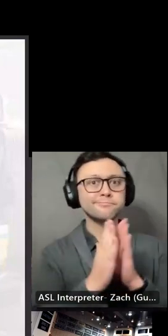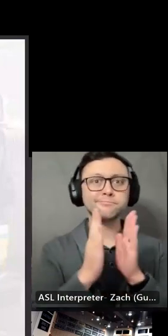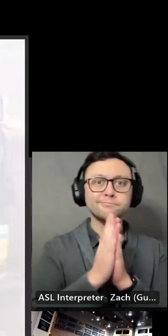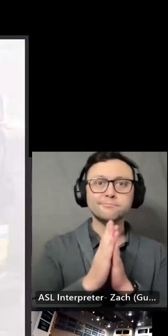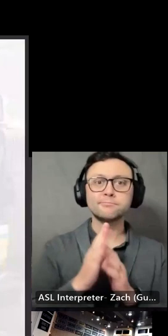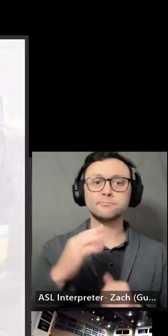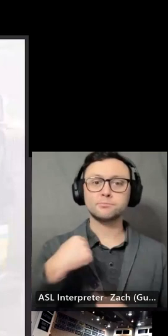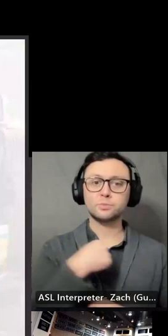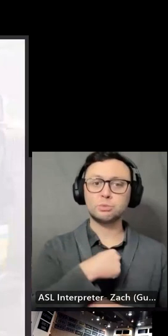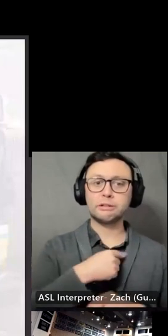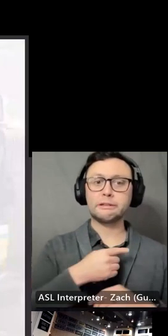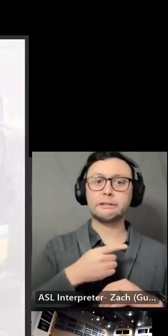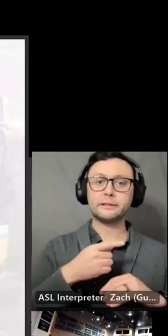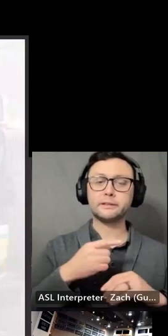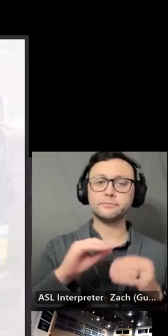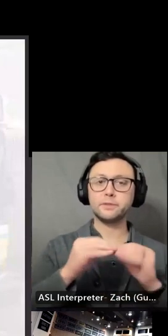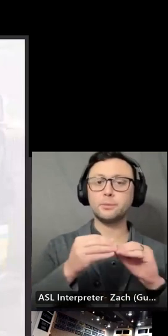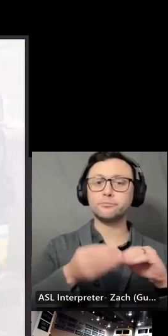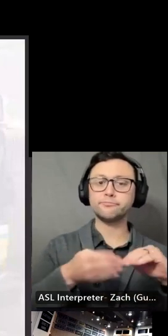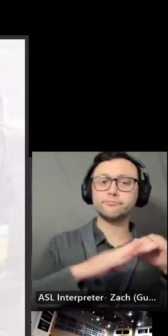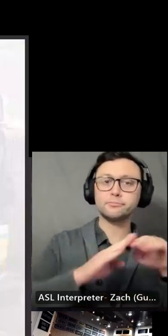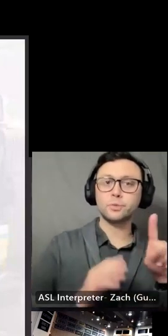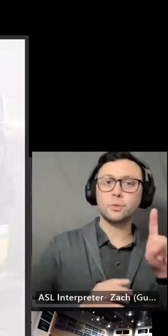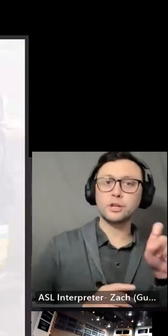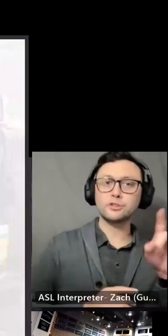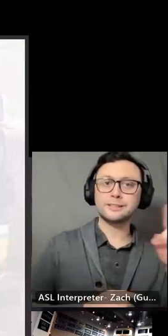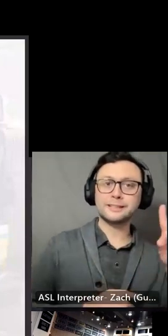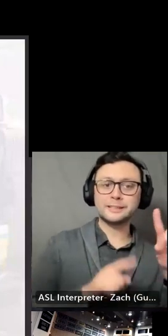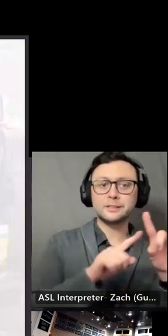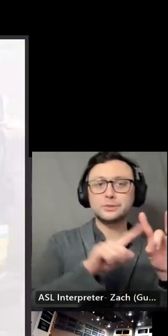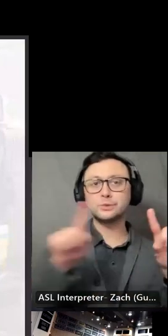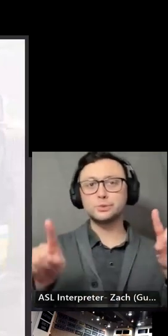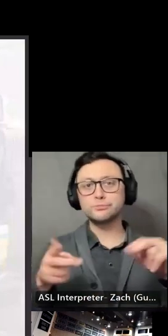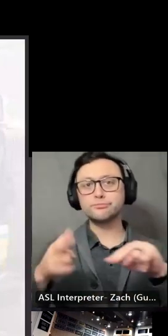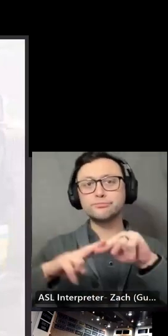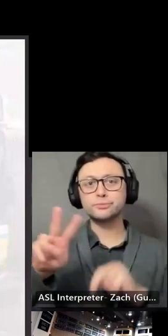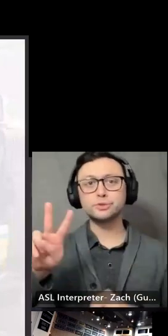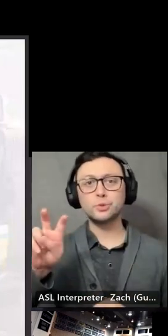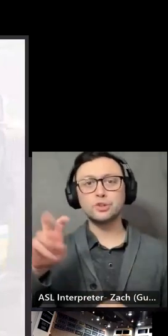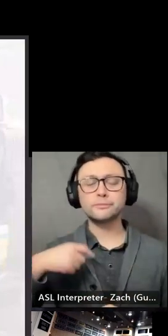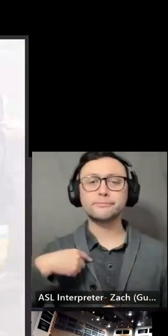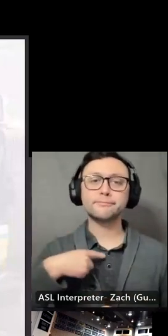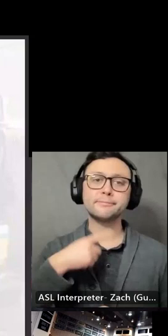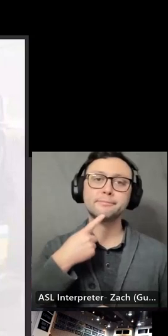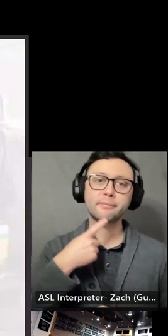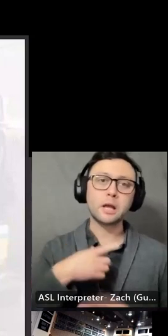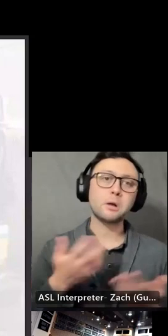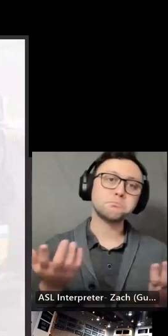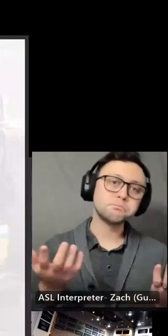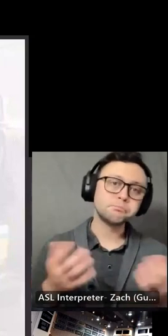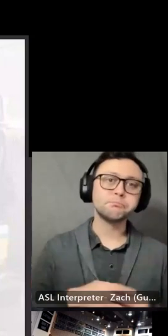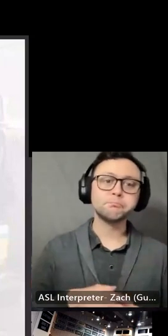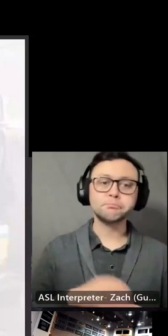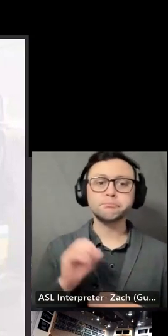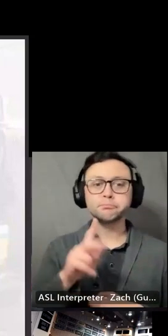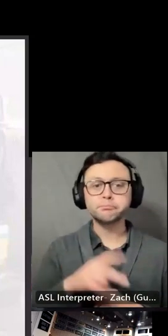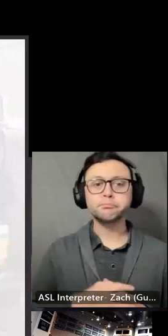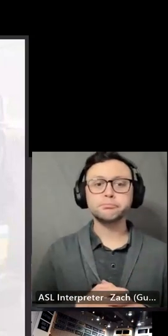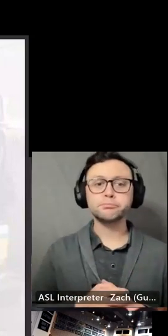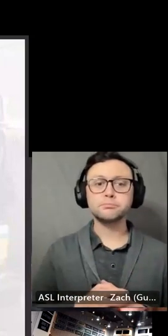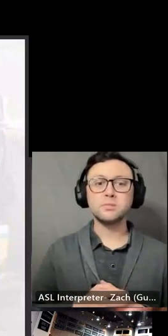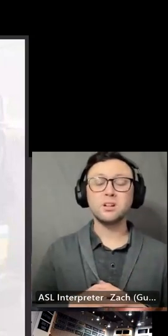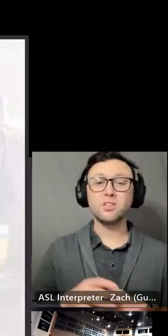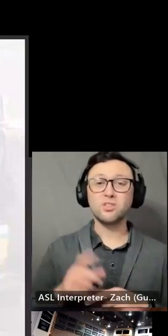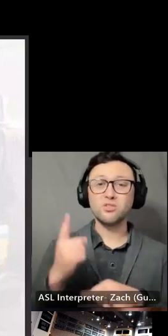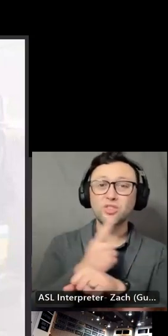from 118 to 200. Big ask. We didn't say no. You asked for additional office space. We didn't say